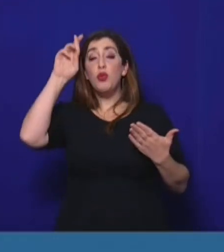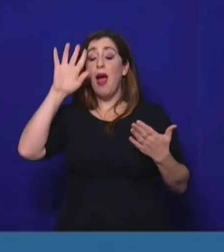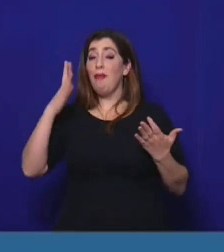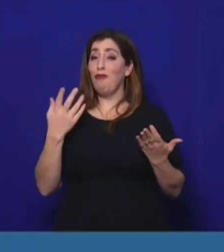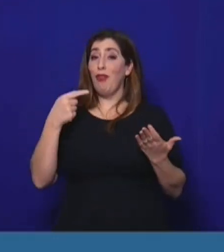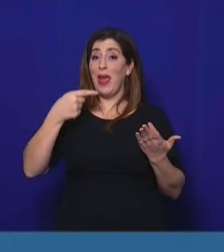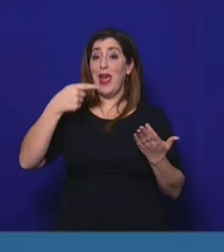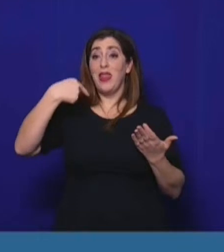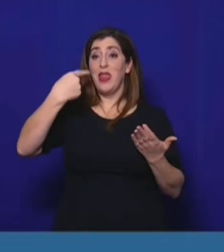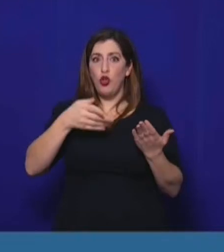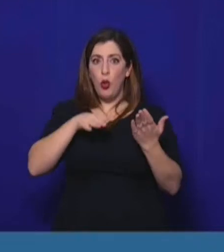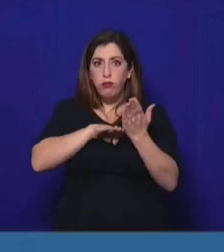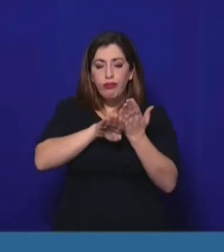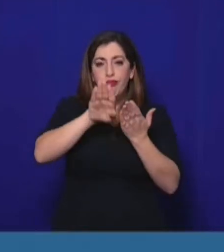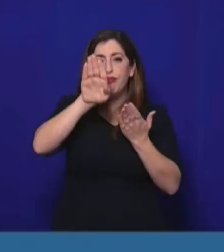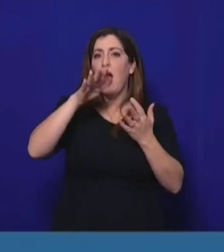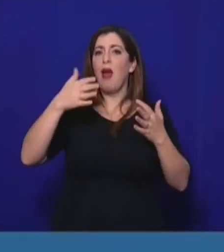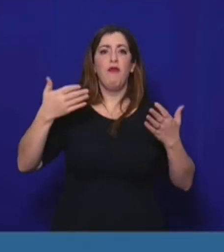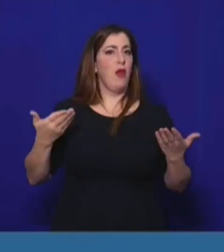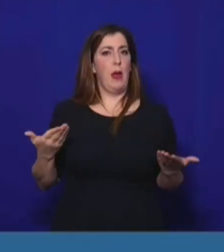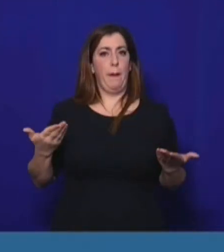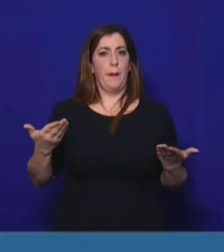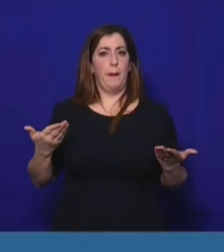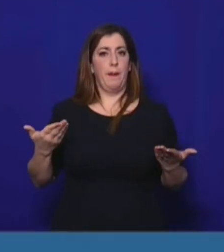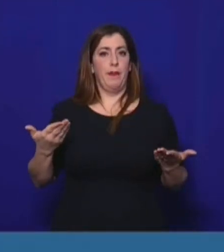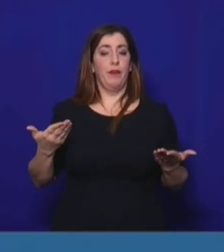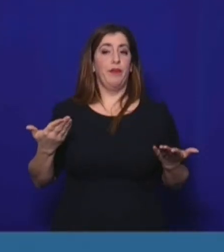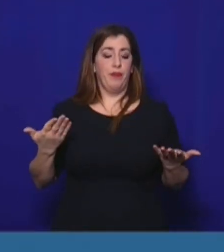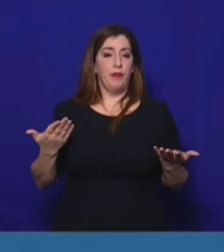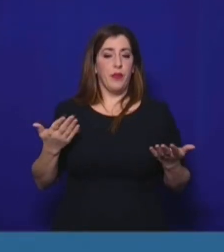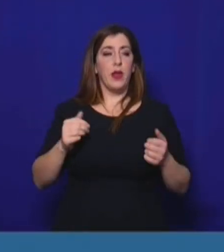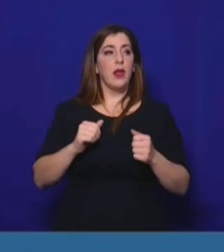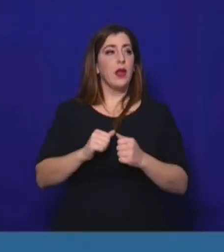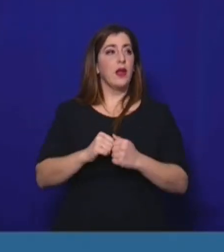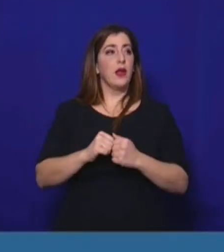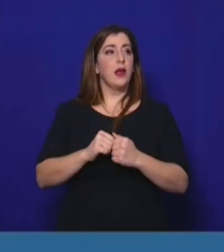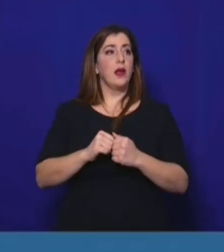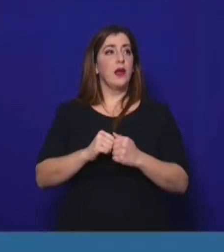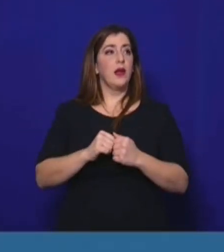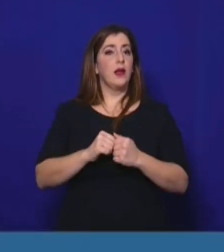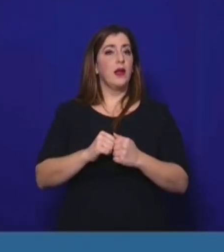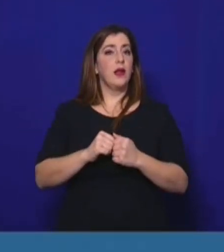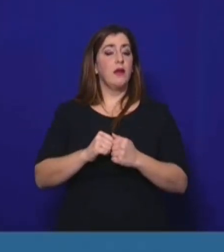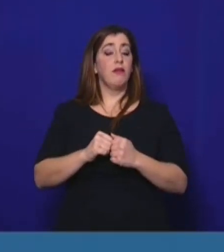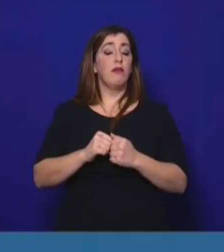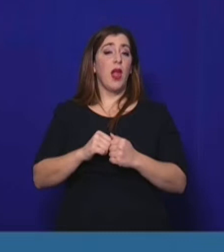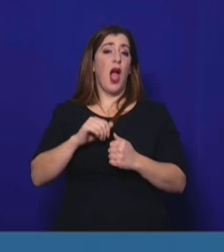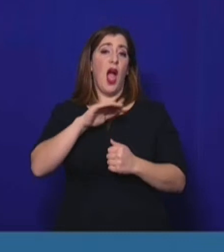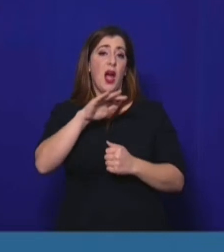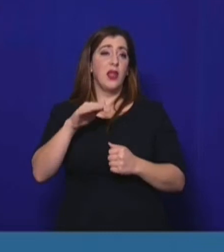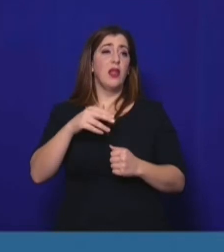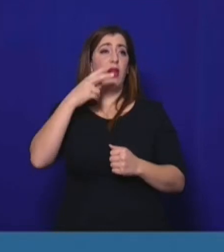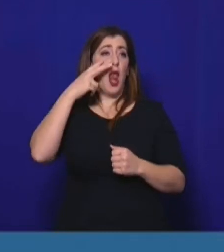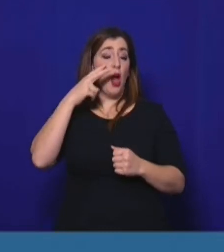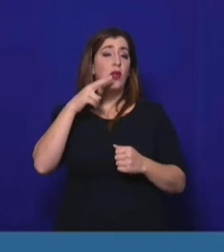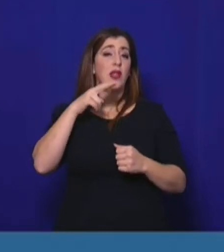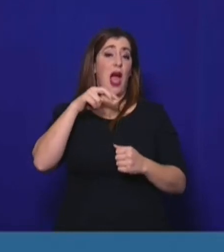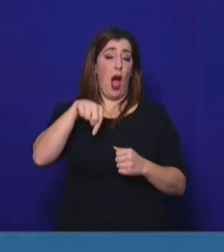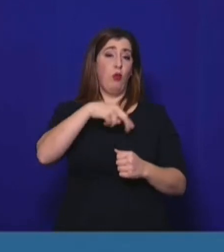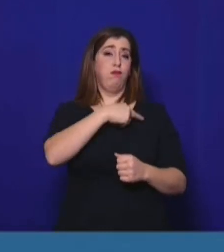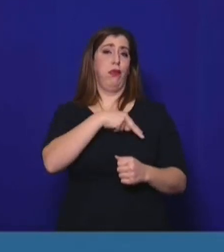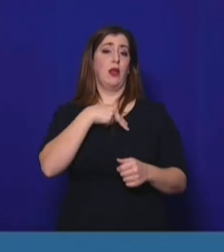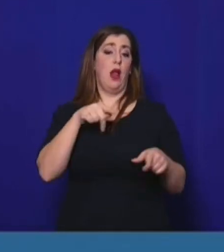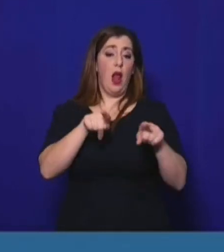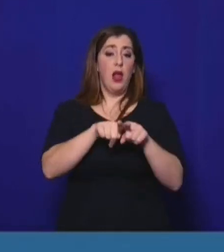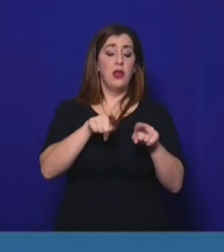lejn il-figuri u anke tħares ukoll lejn temperaturi li kellna wkoll fil-pajjiż tagħna simili bħalma qed jiġri propju fl-Ewropa,